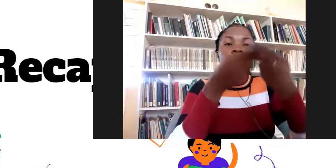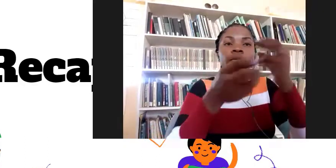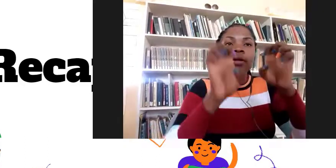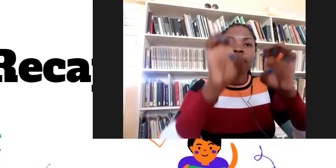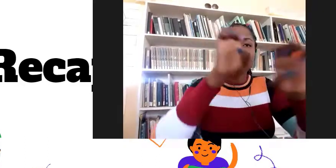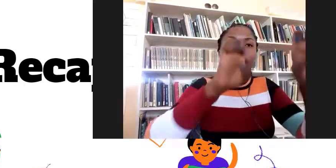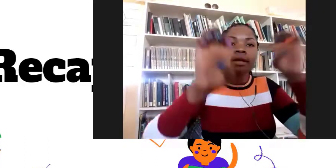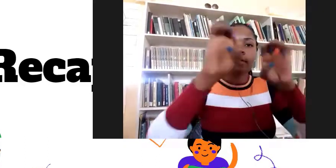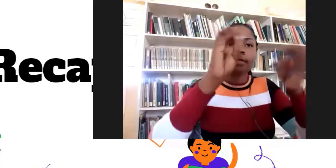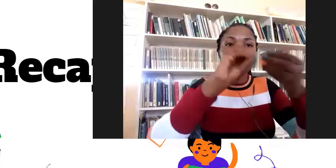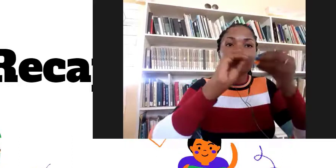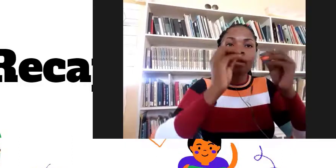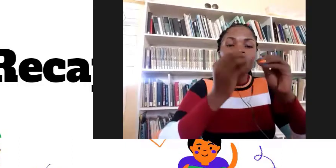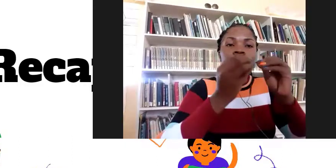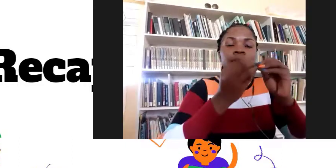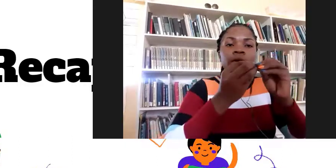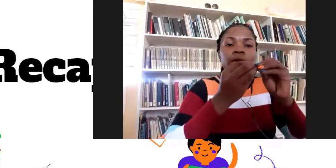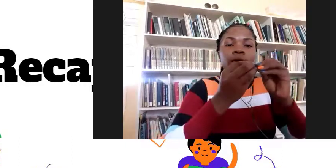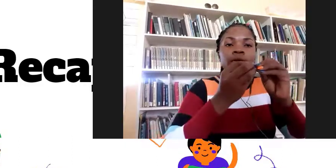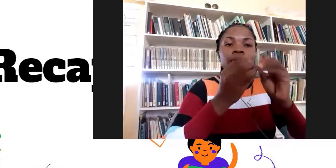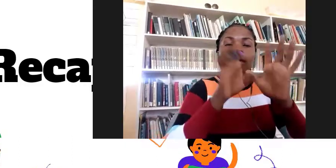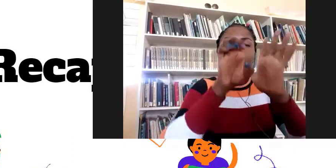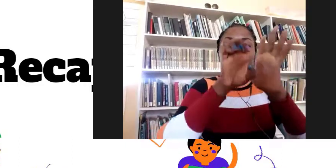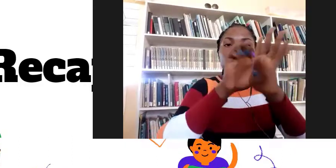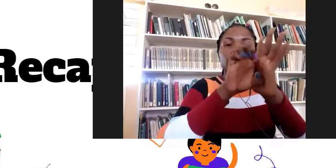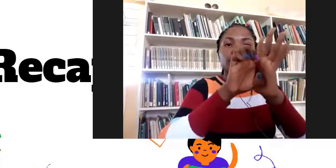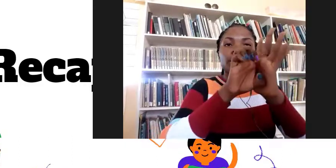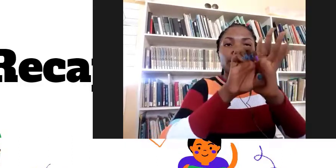have a number like 20